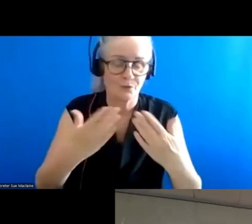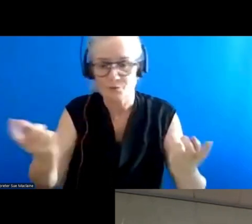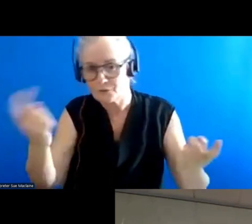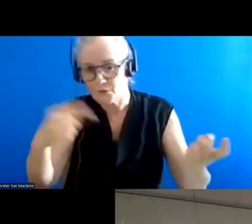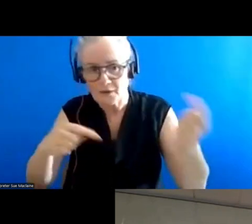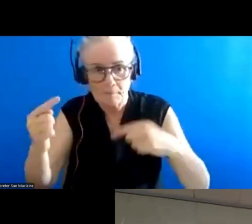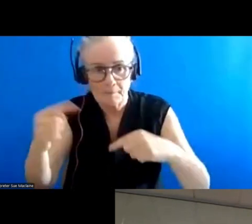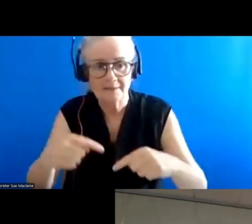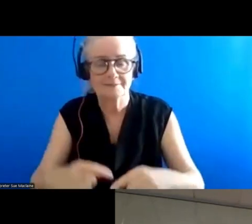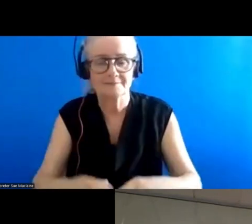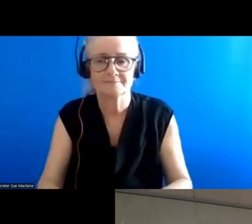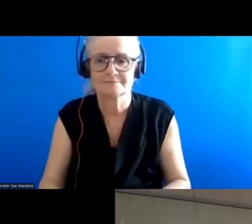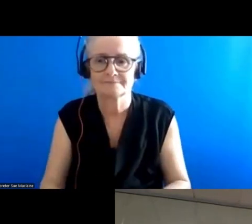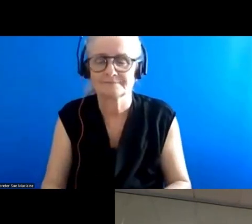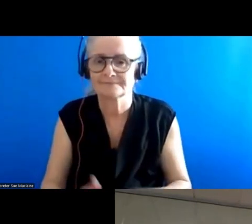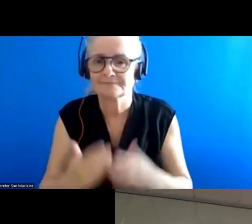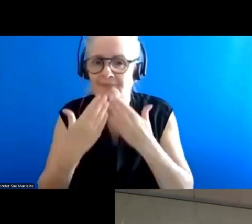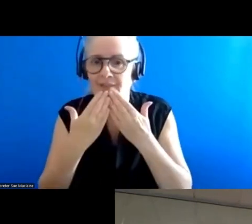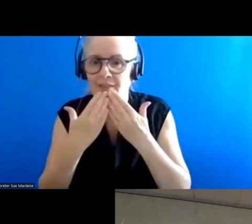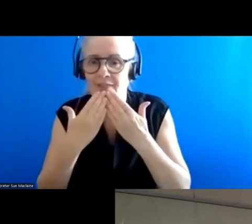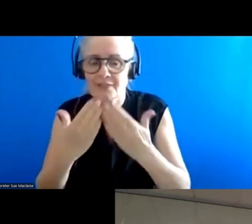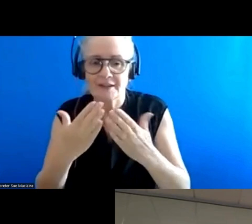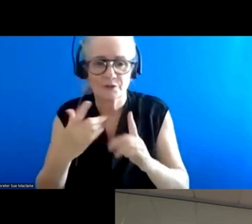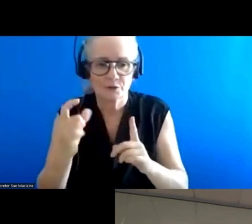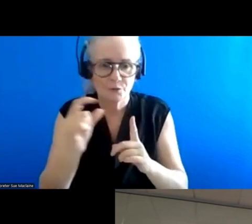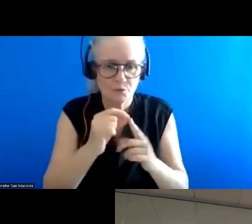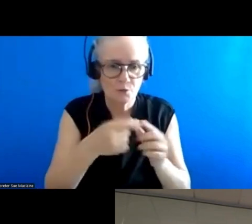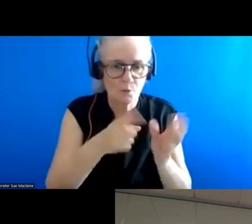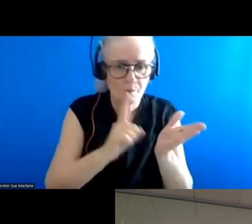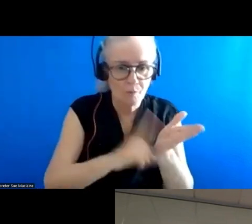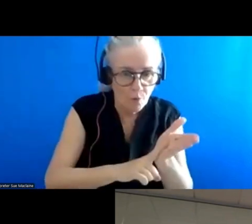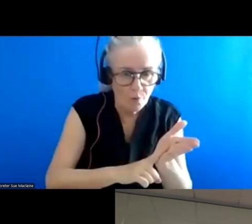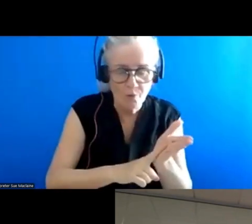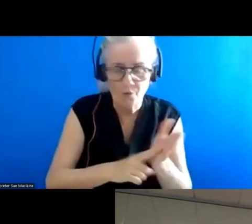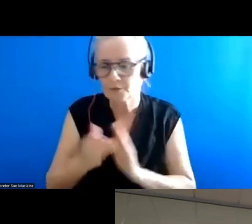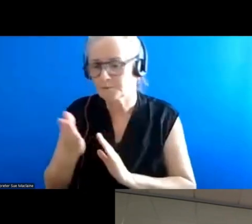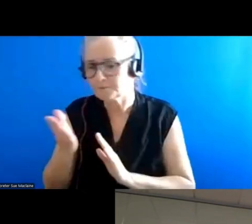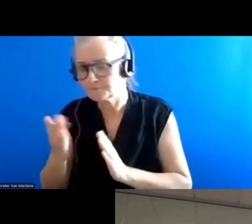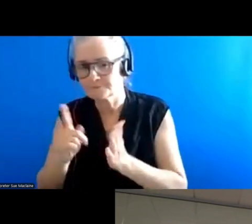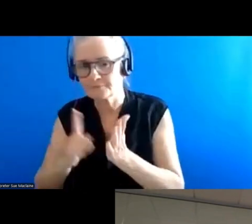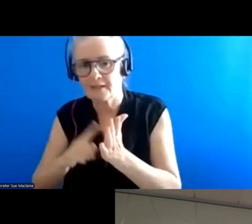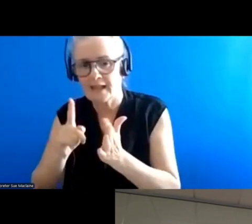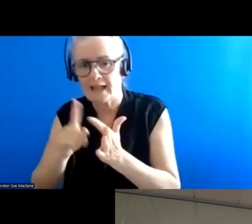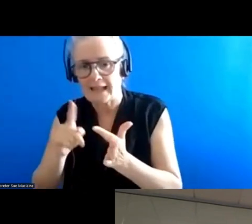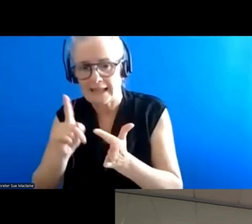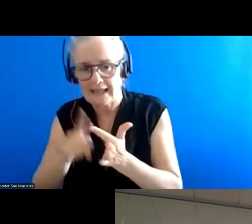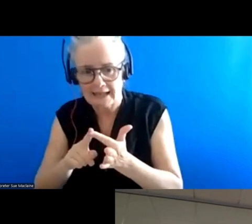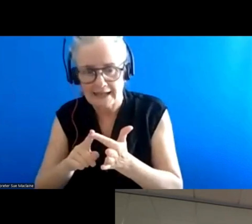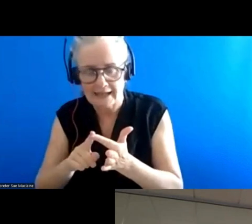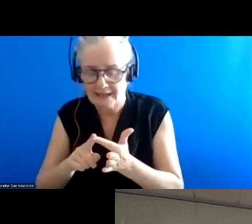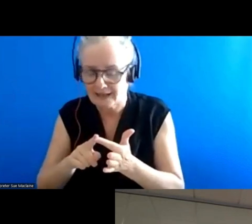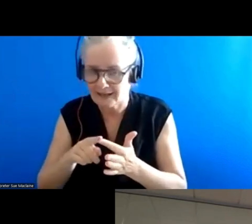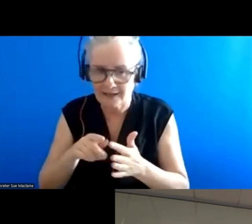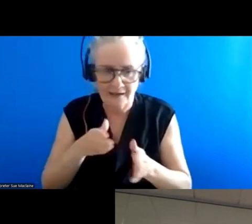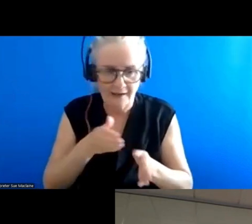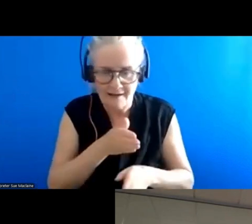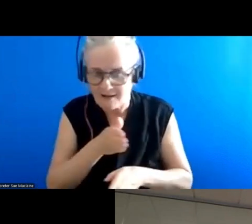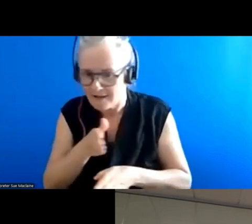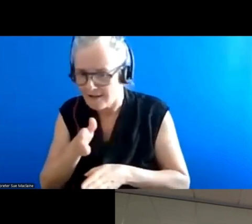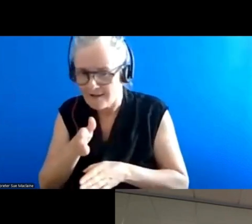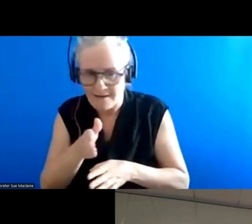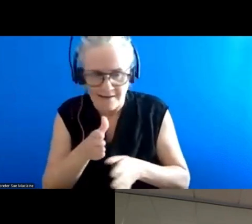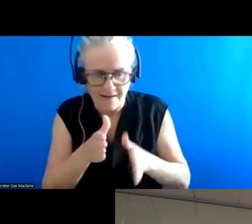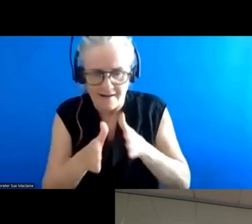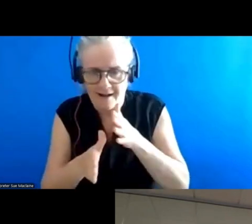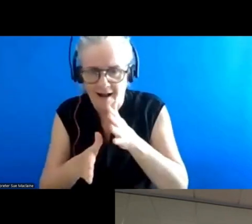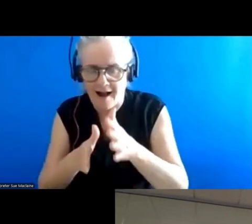But thank you so much to Paul and to Lee for taking us through this very, as we talked about, an introduction, the